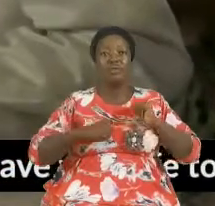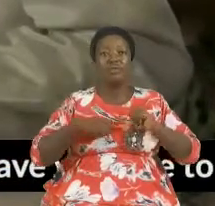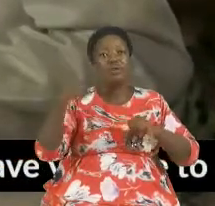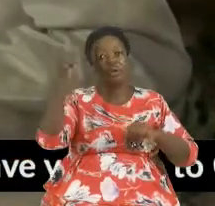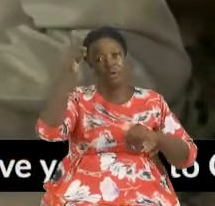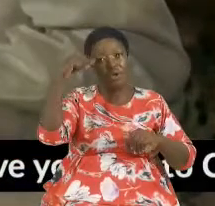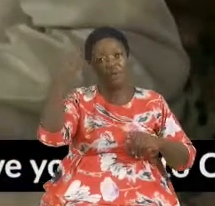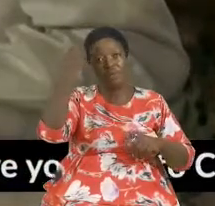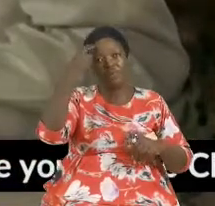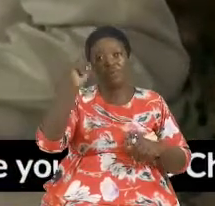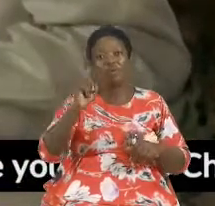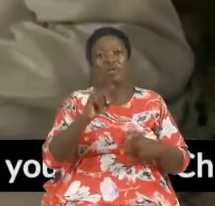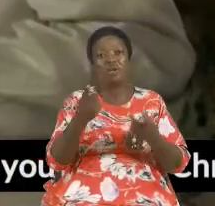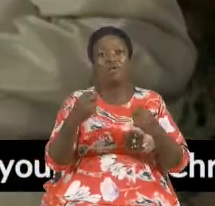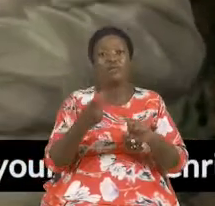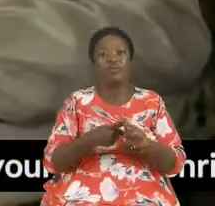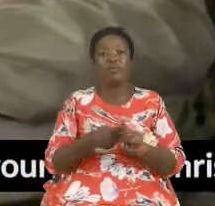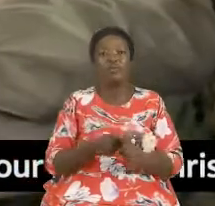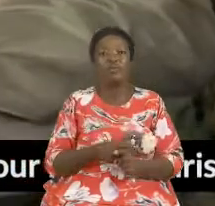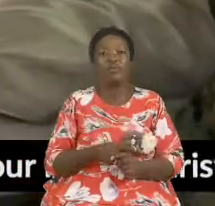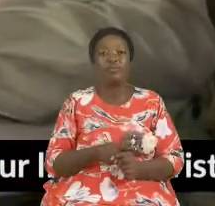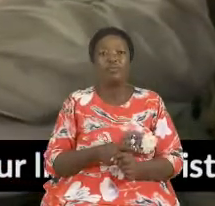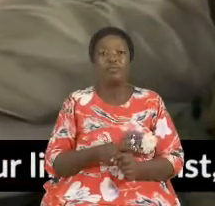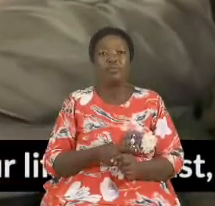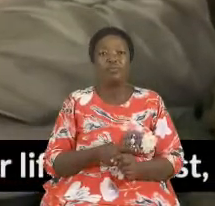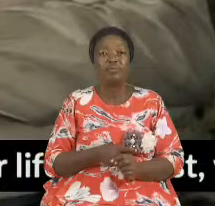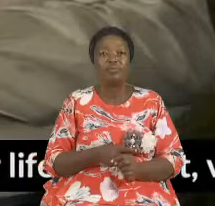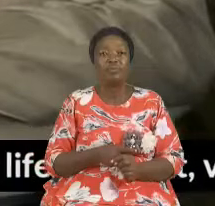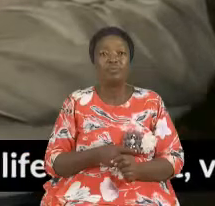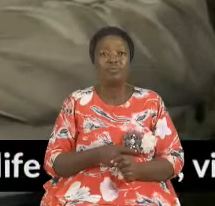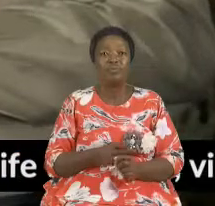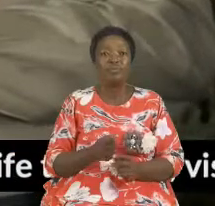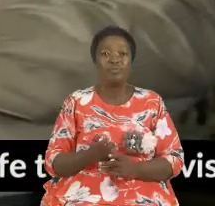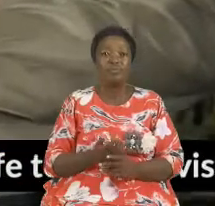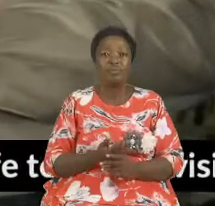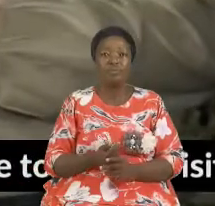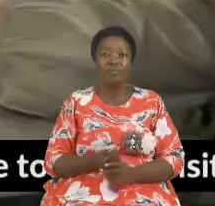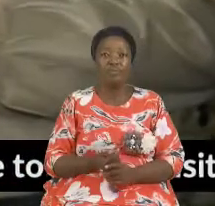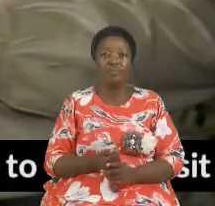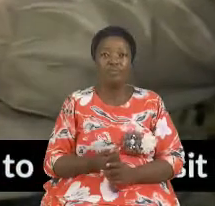their house address, the local government where they come from.